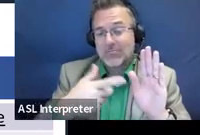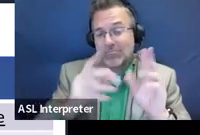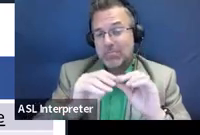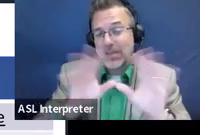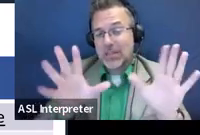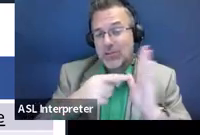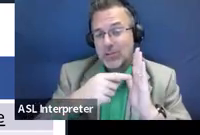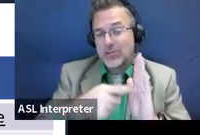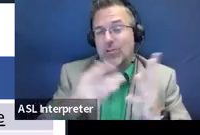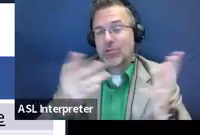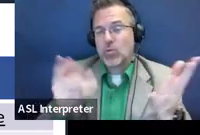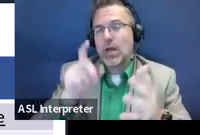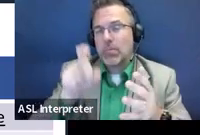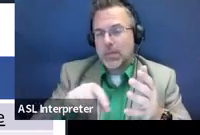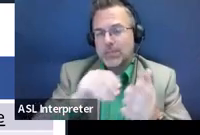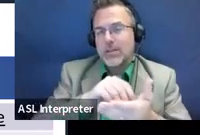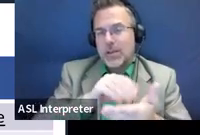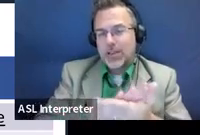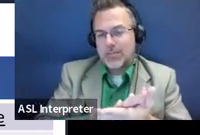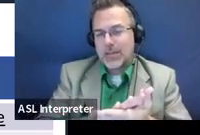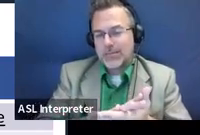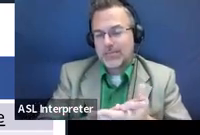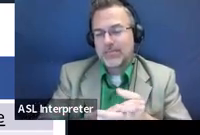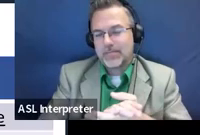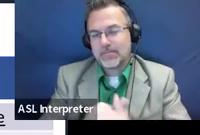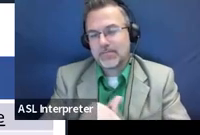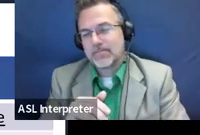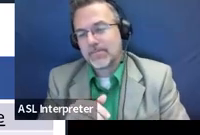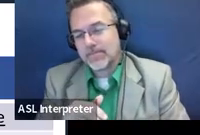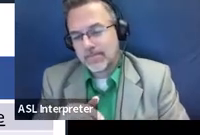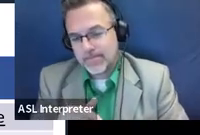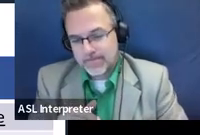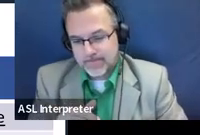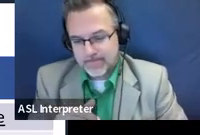be documented in the written notice. And you can use the